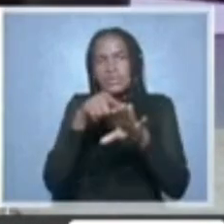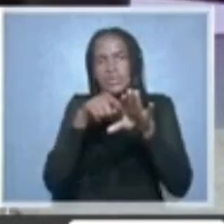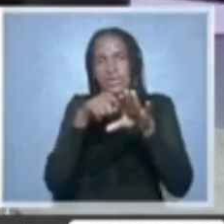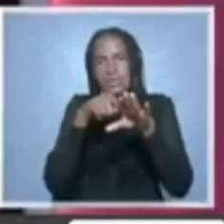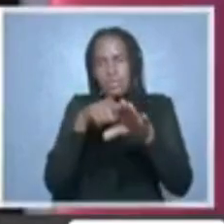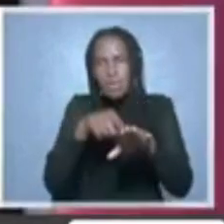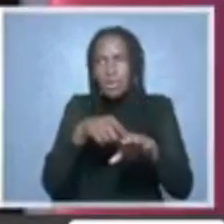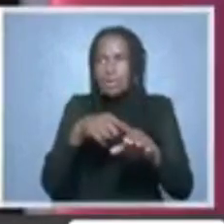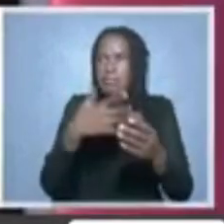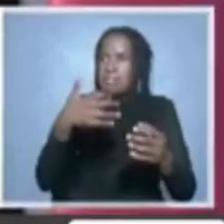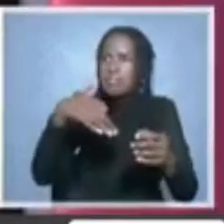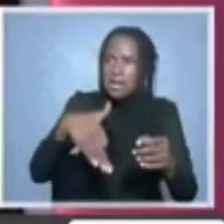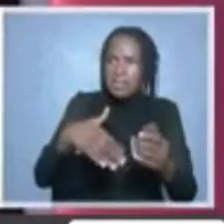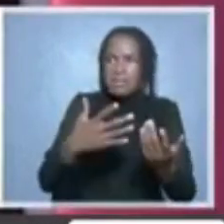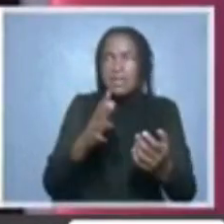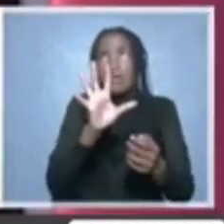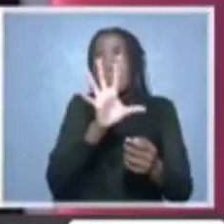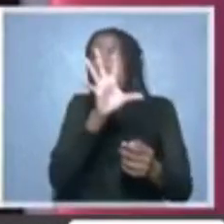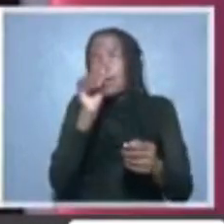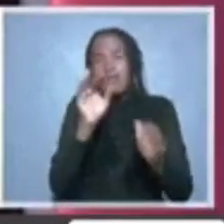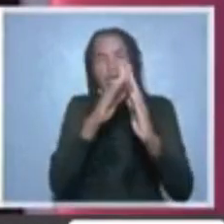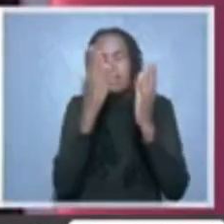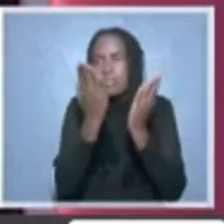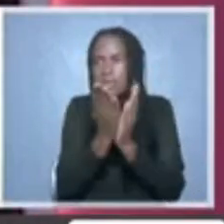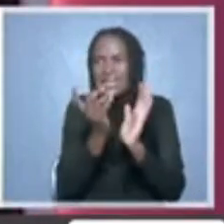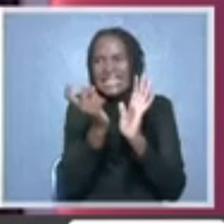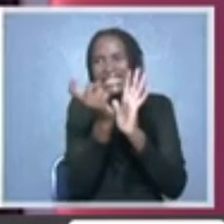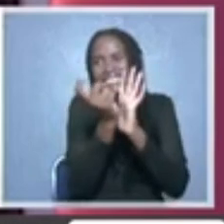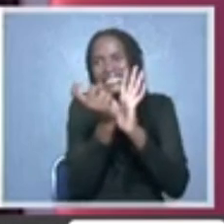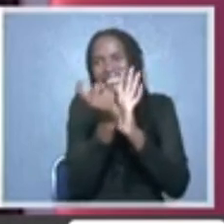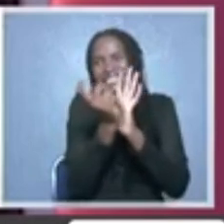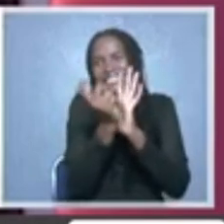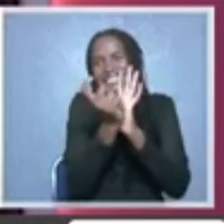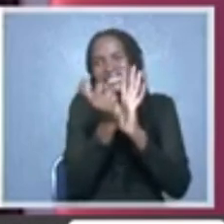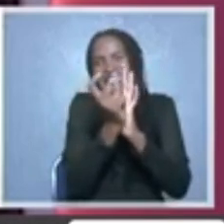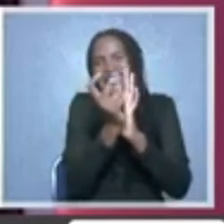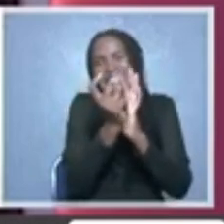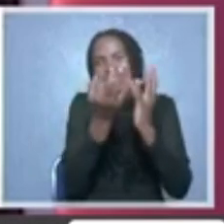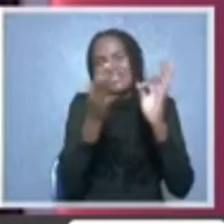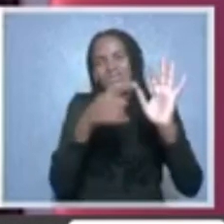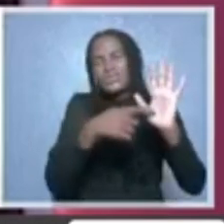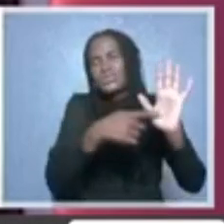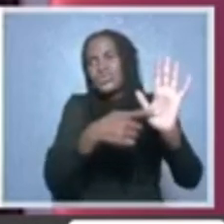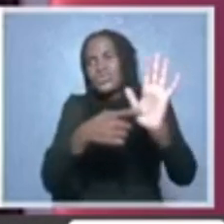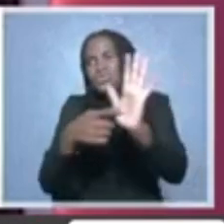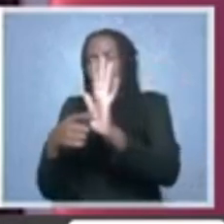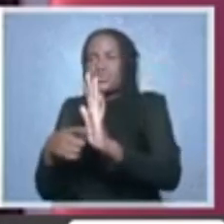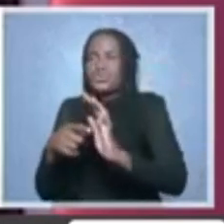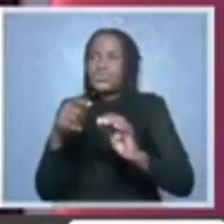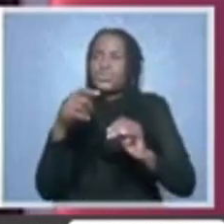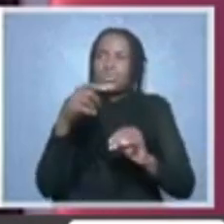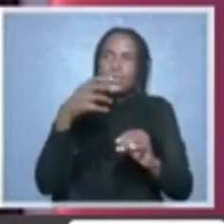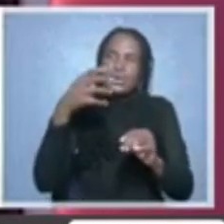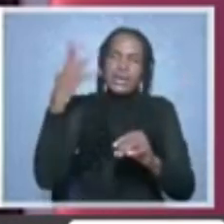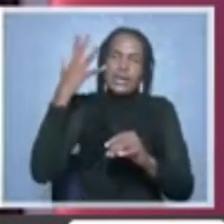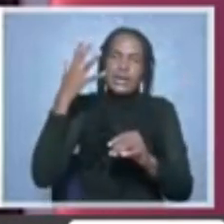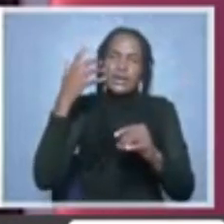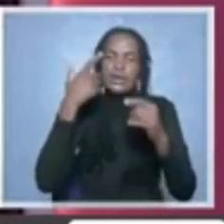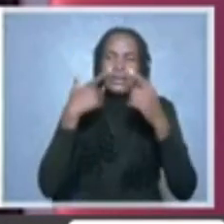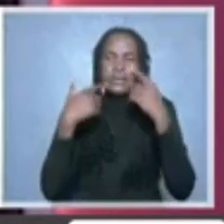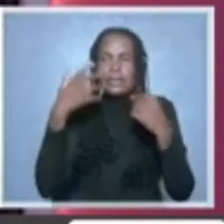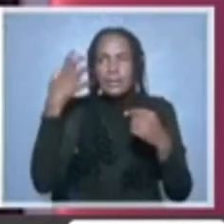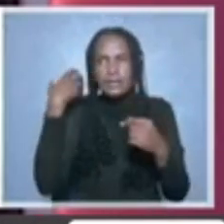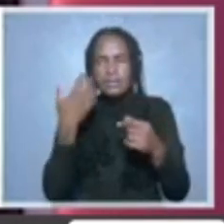you. Well, that was Mr. Stanley Benjamin Similo, the Director General of the NBC, of course,